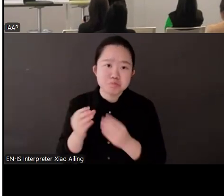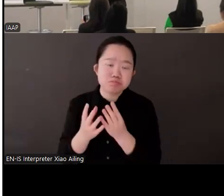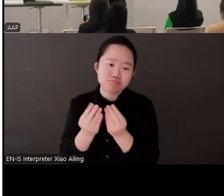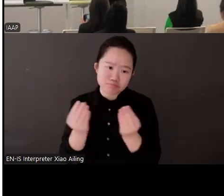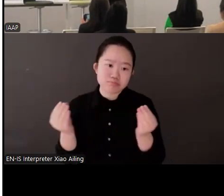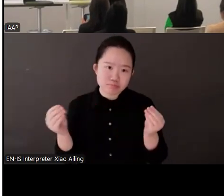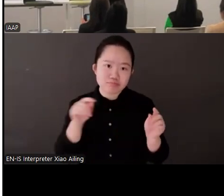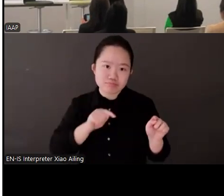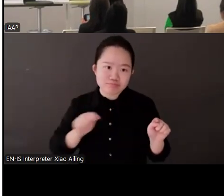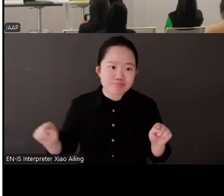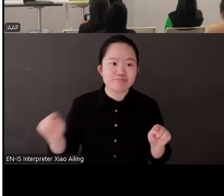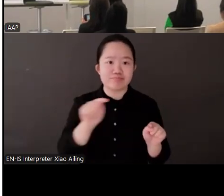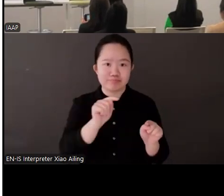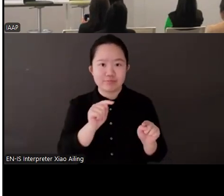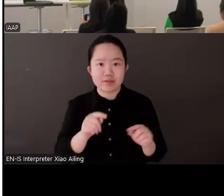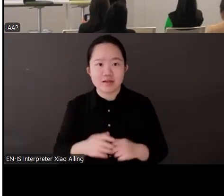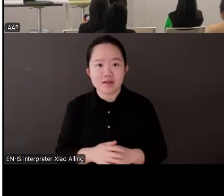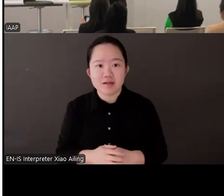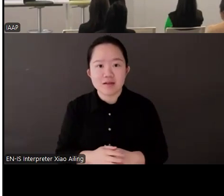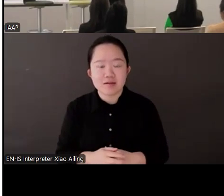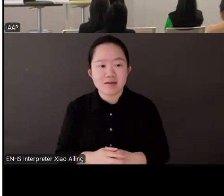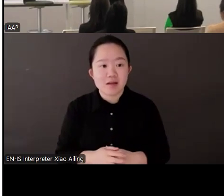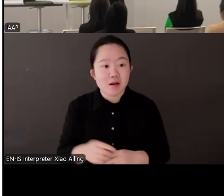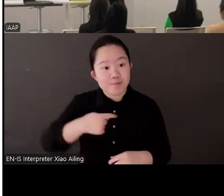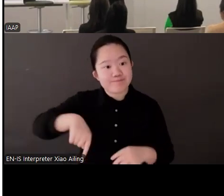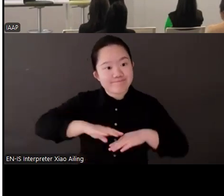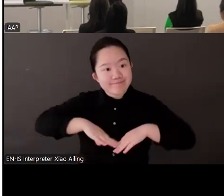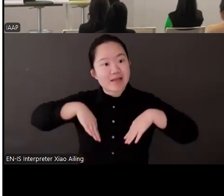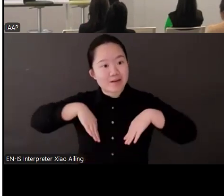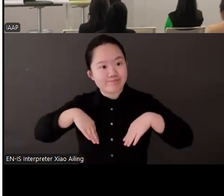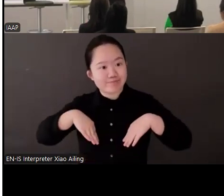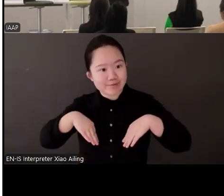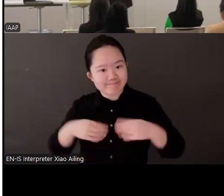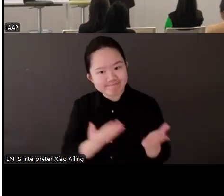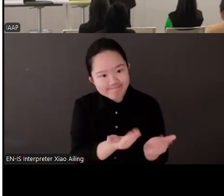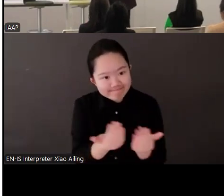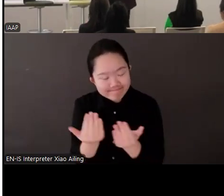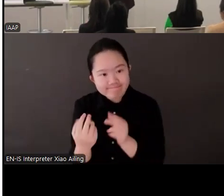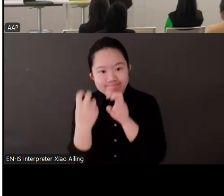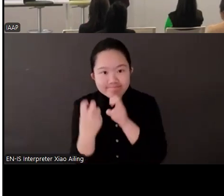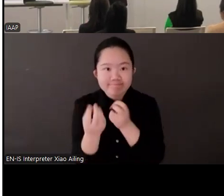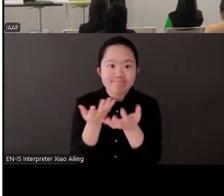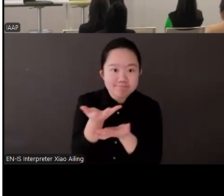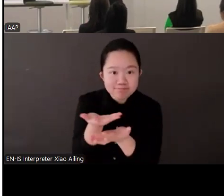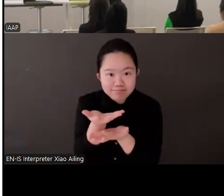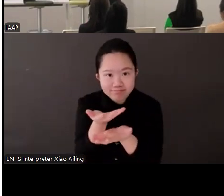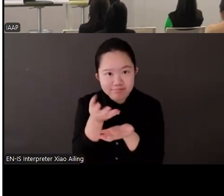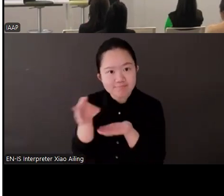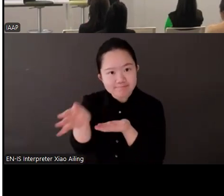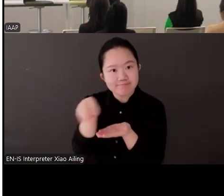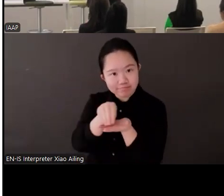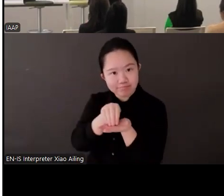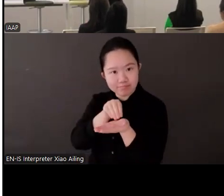you want to be involved and be a part of this great community, we are looking for volunteers for IAAP